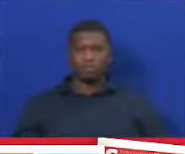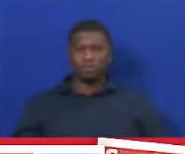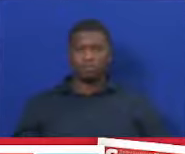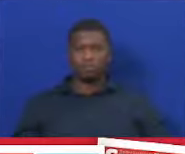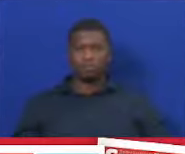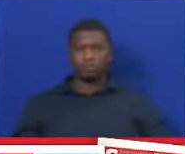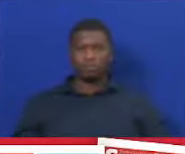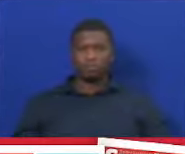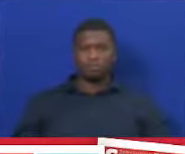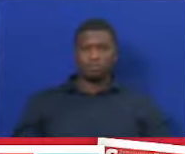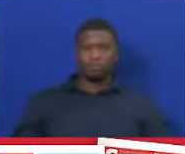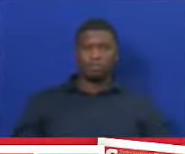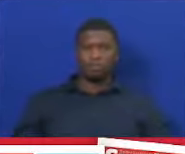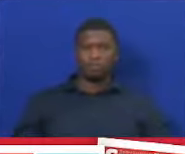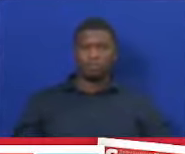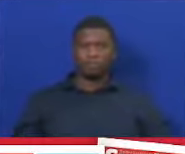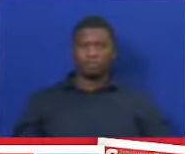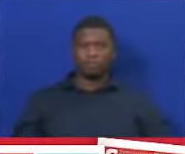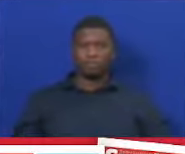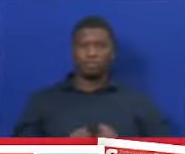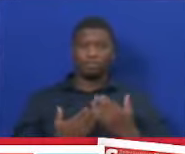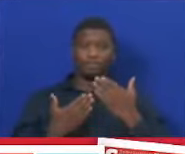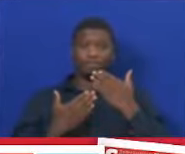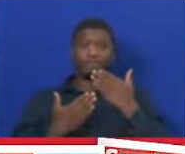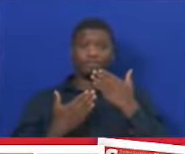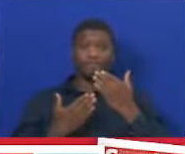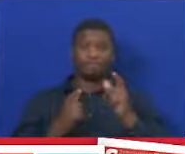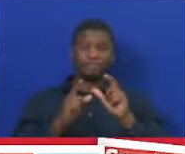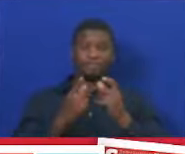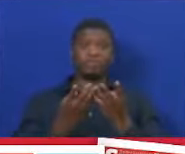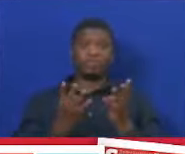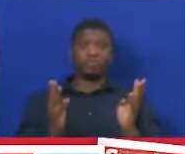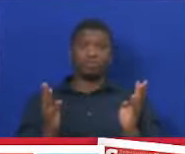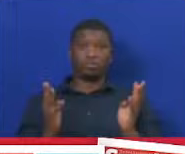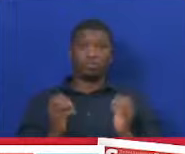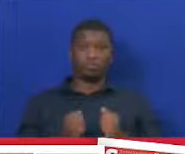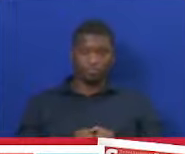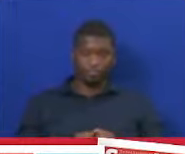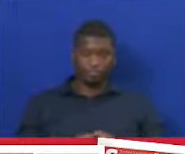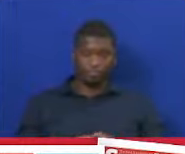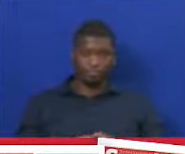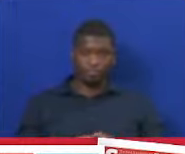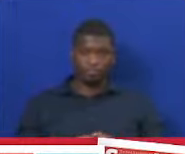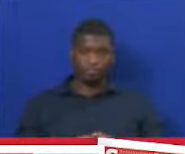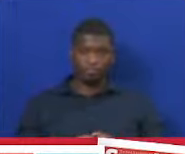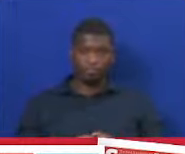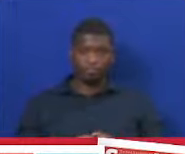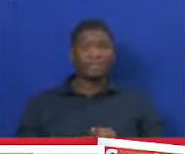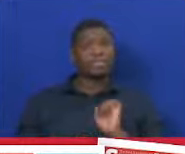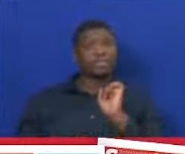Thank you, commissioners. At this time and point,